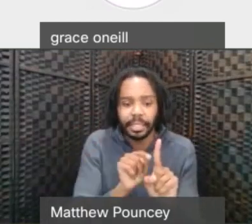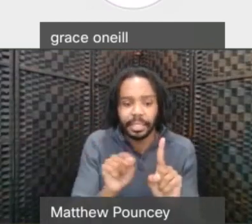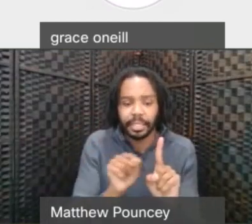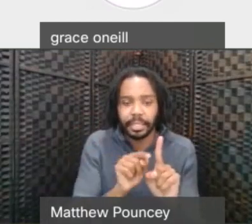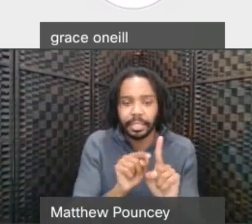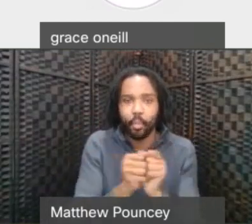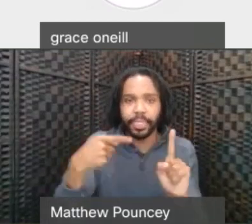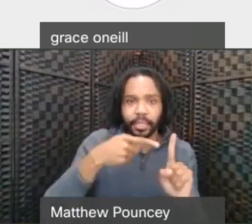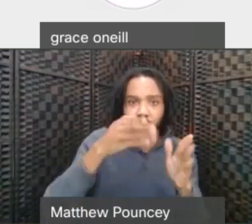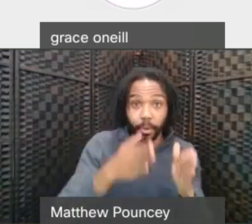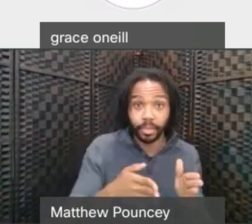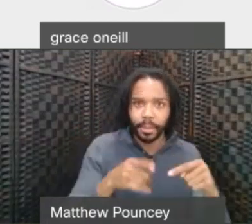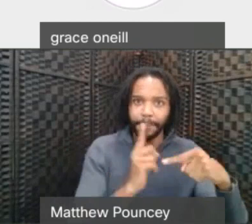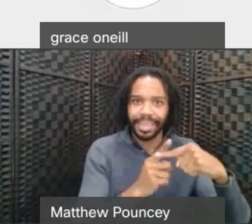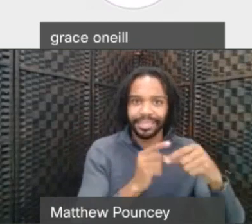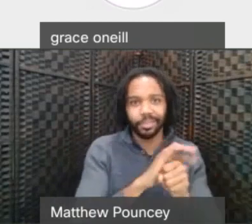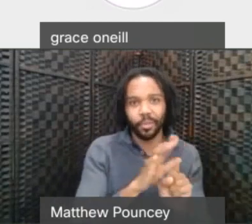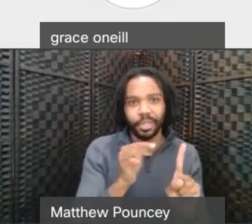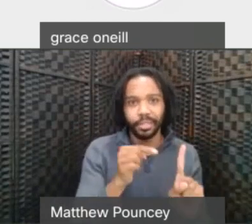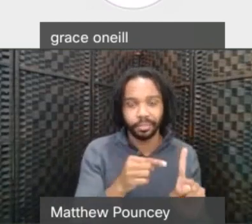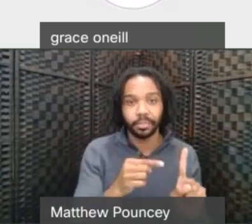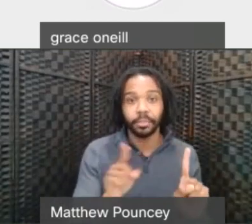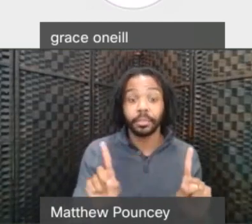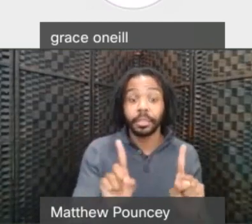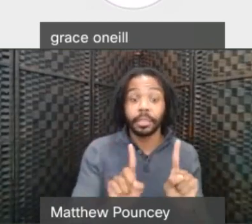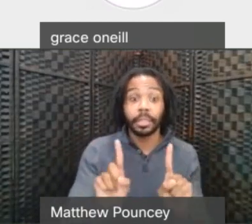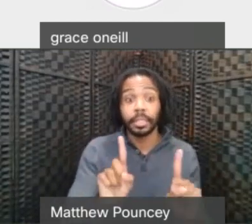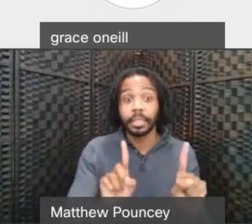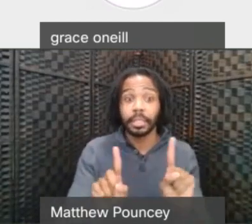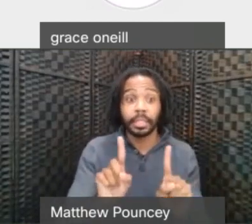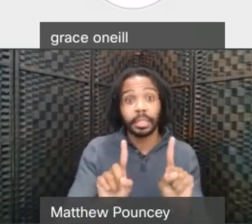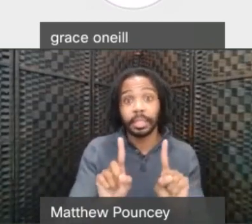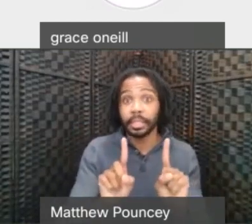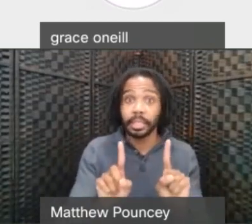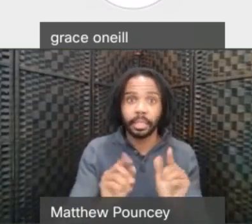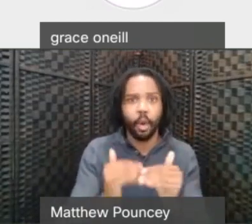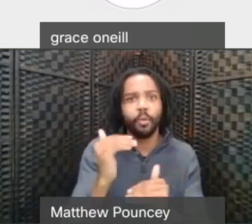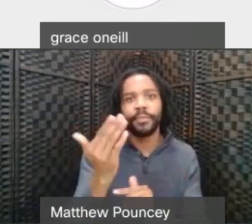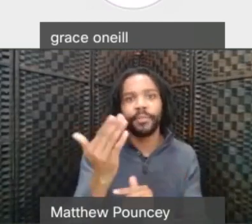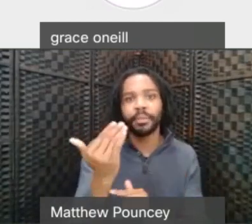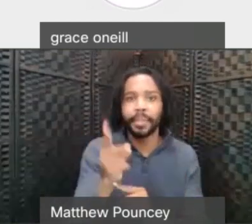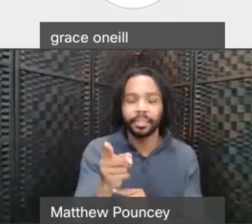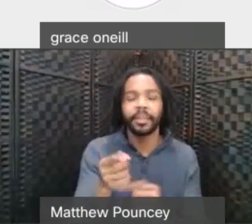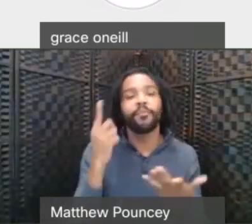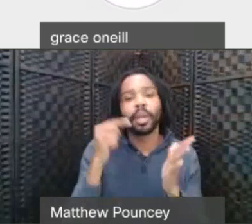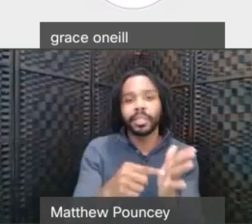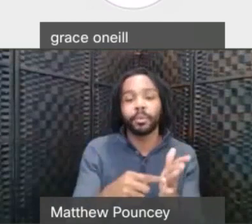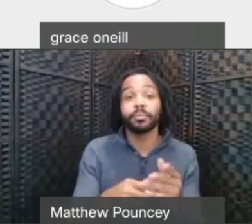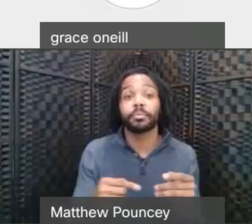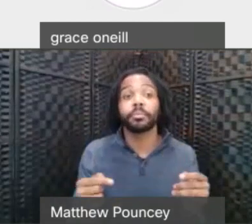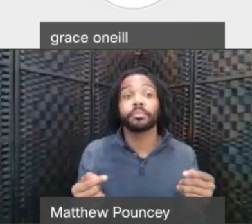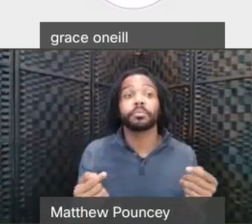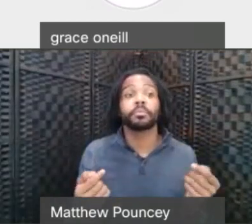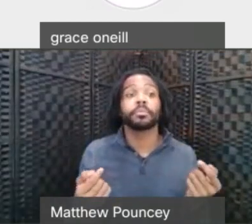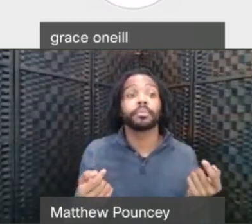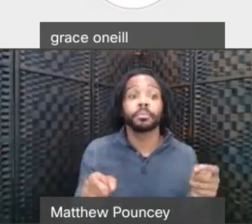positive, cumulatively for 15 minutes. So if it's 5 minutes in one instance, and 5 minutes in another